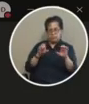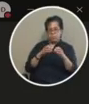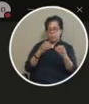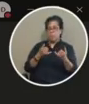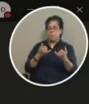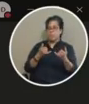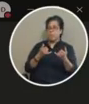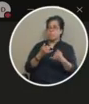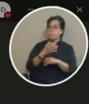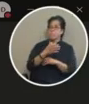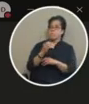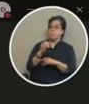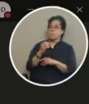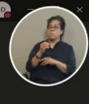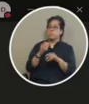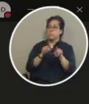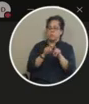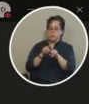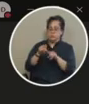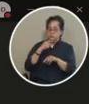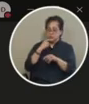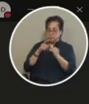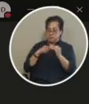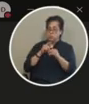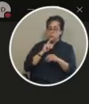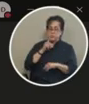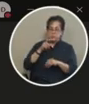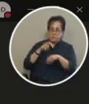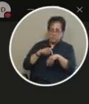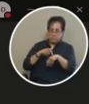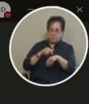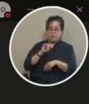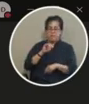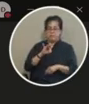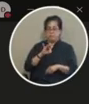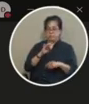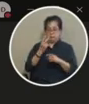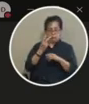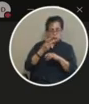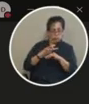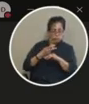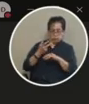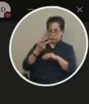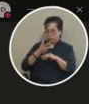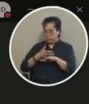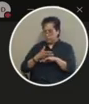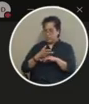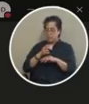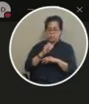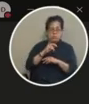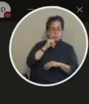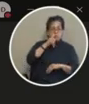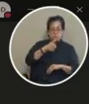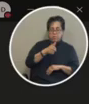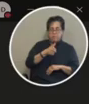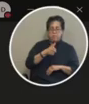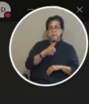and it's, like we were saying about real time. If it gets done in 2 or 3 days or